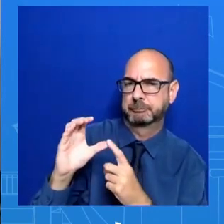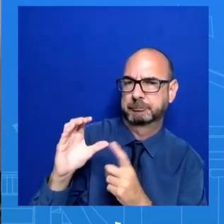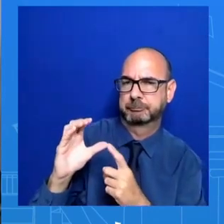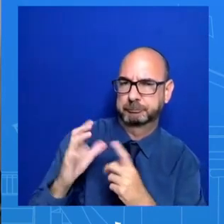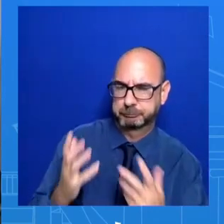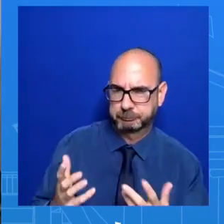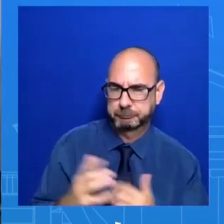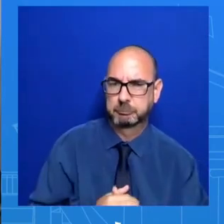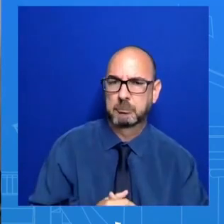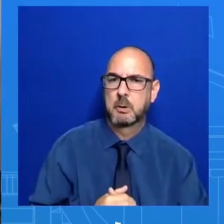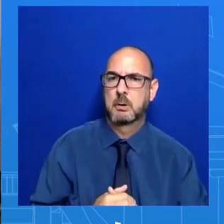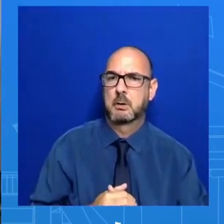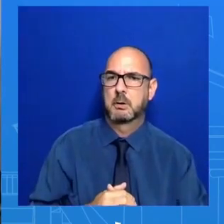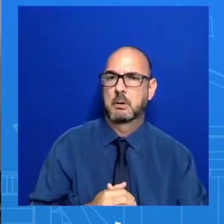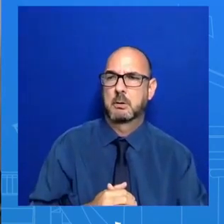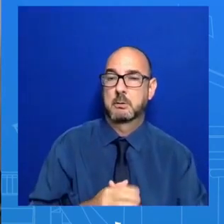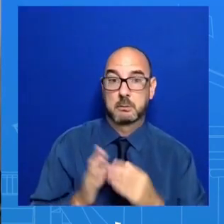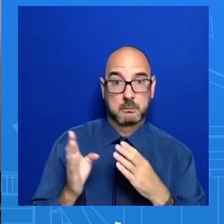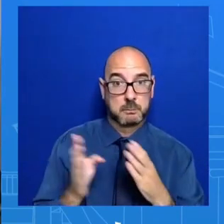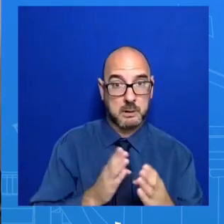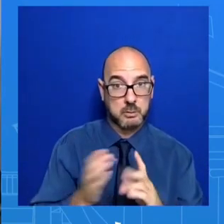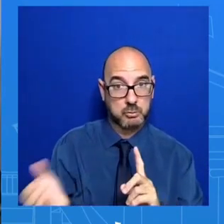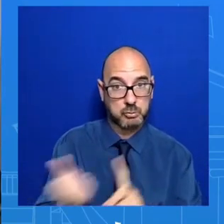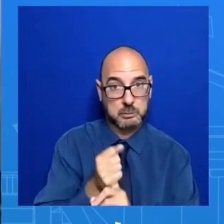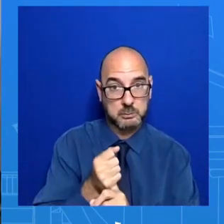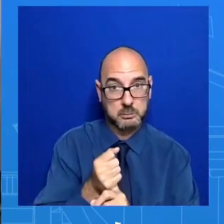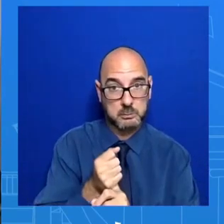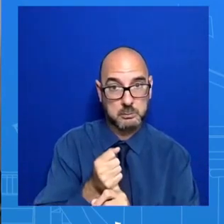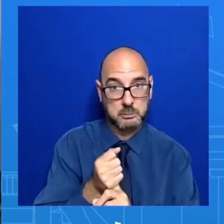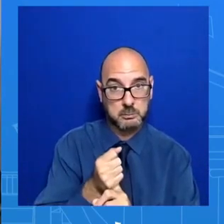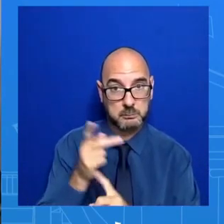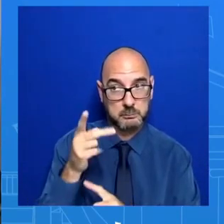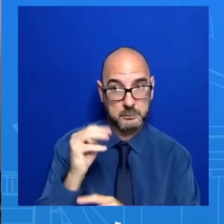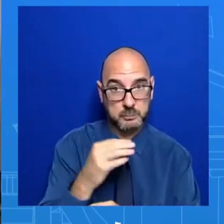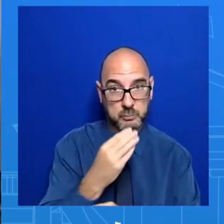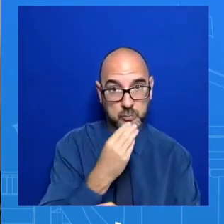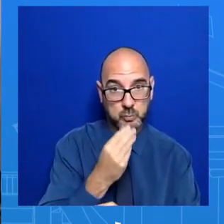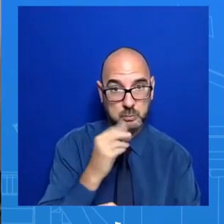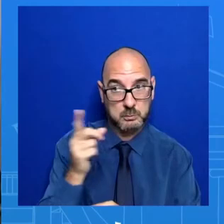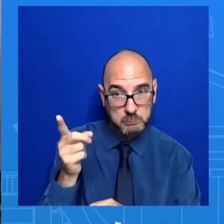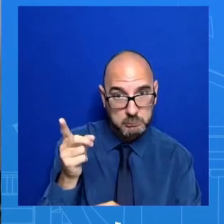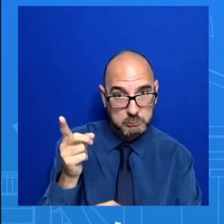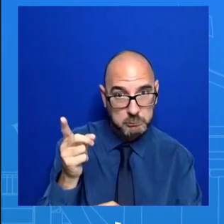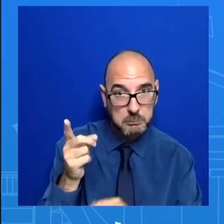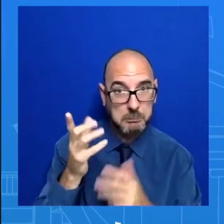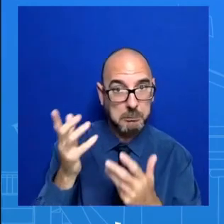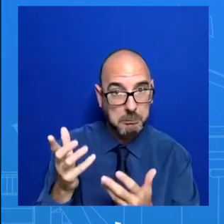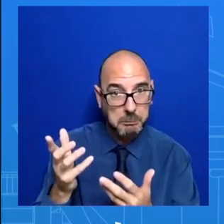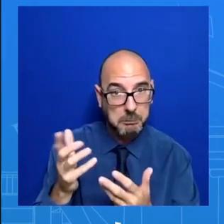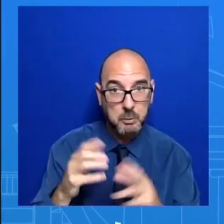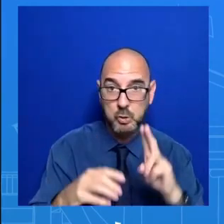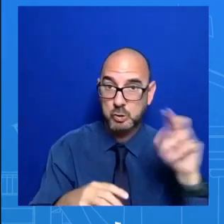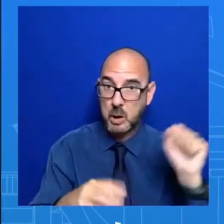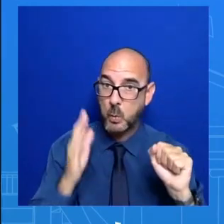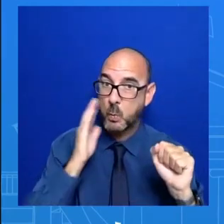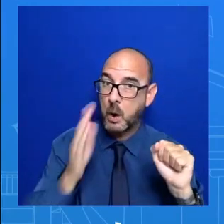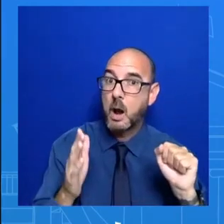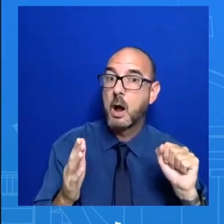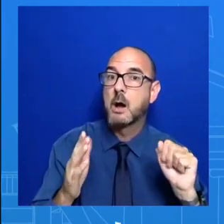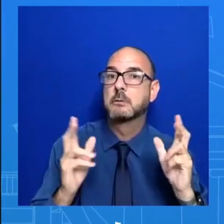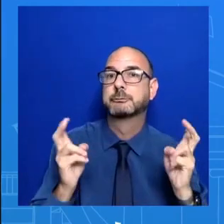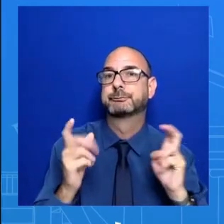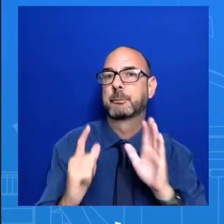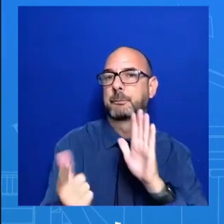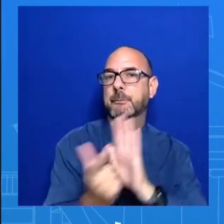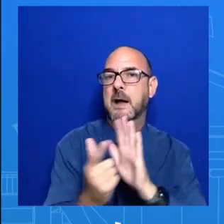Is the administration willing to implement any visa bans or place sanctions on ICC officials? I'll say this. National Security Advisor Jake Sullivan literally was